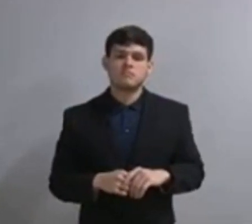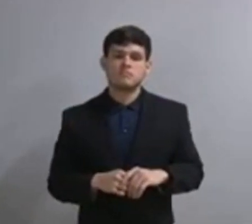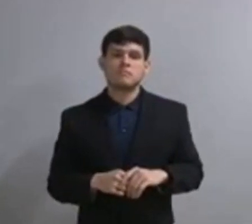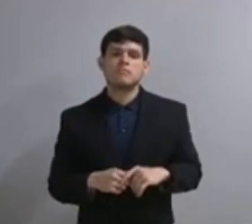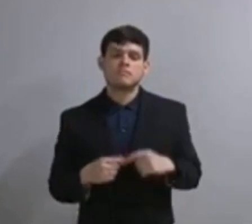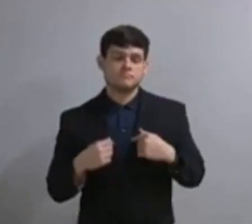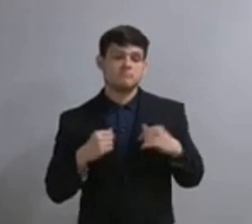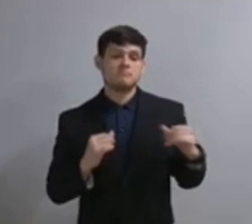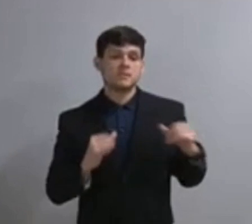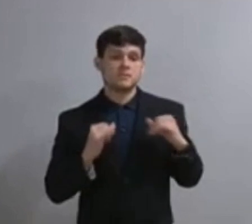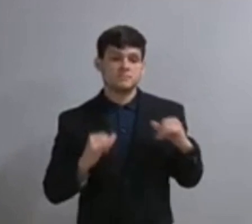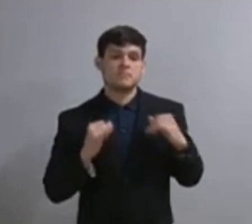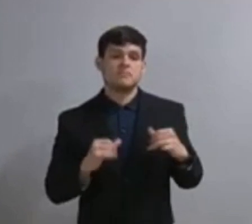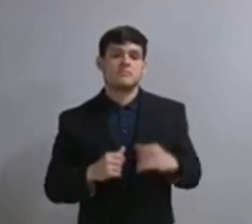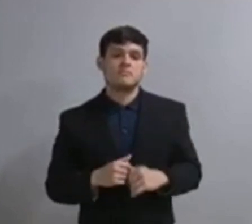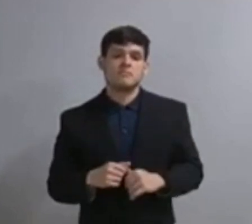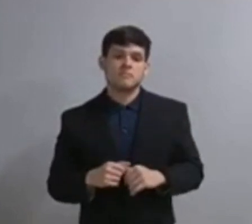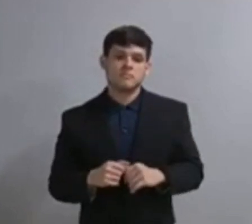I do too.